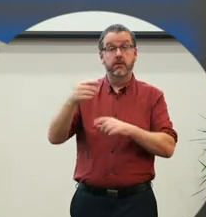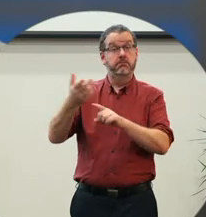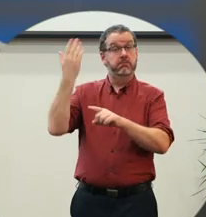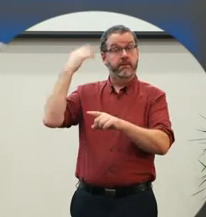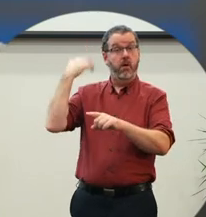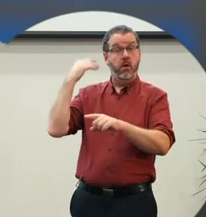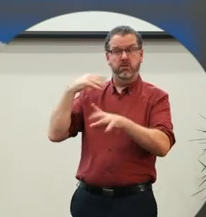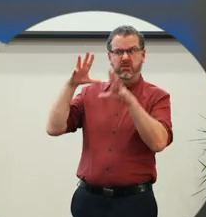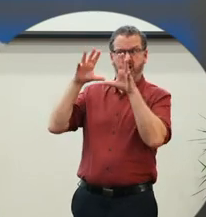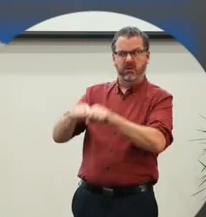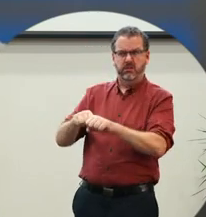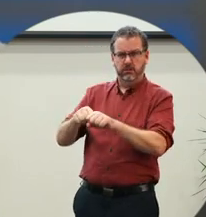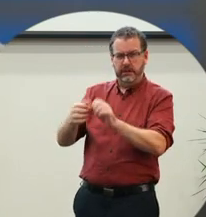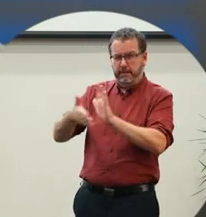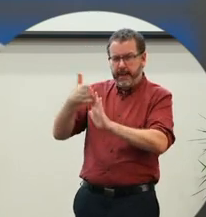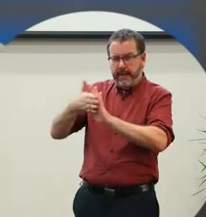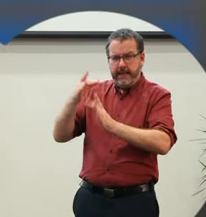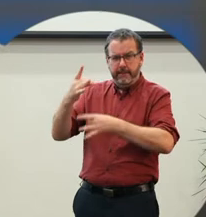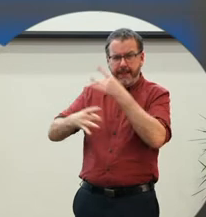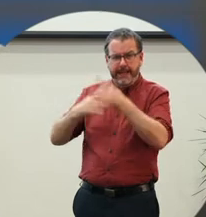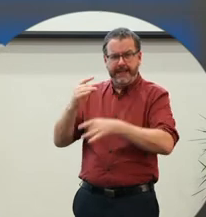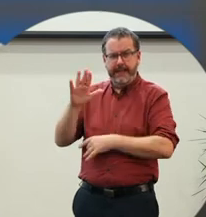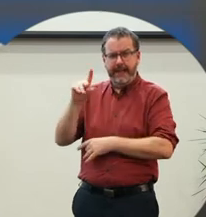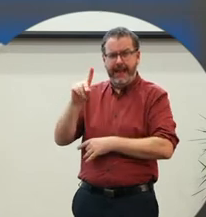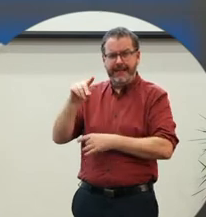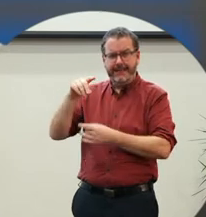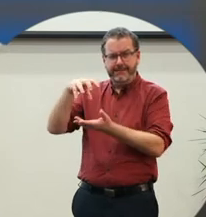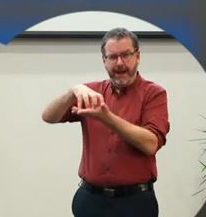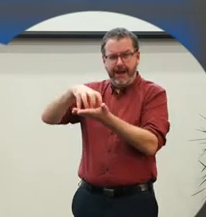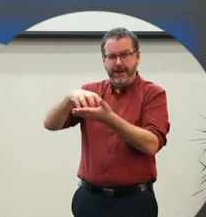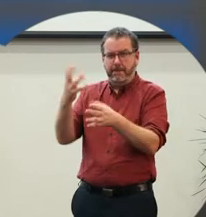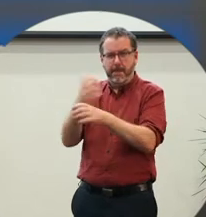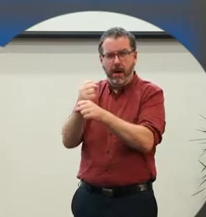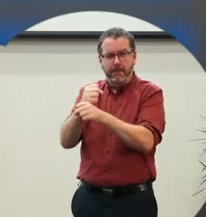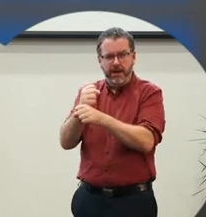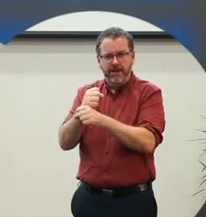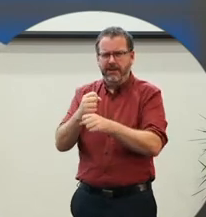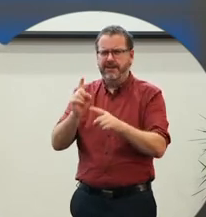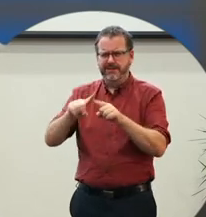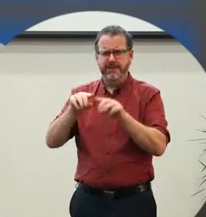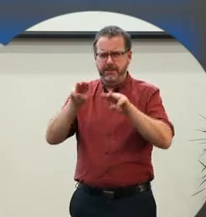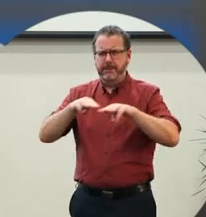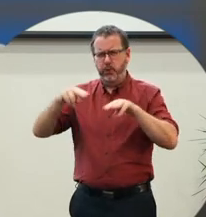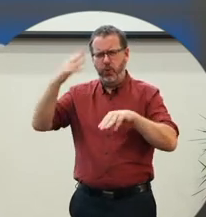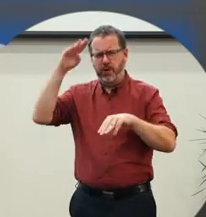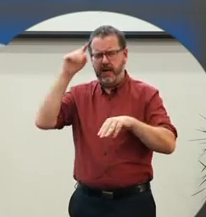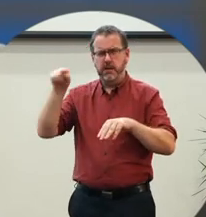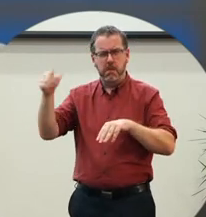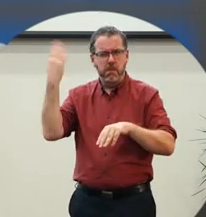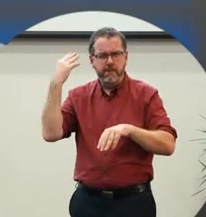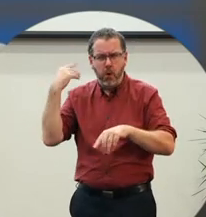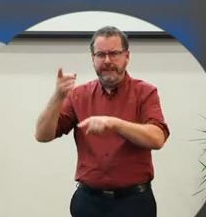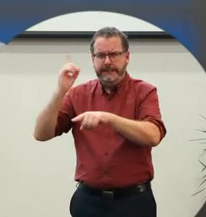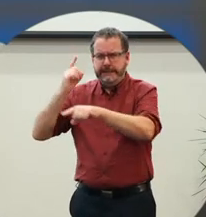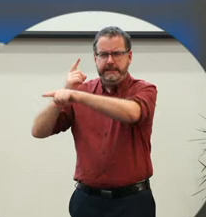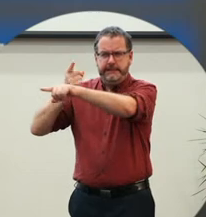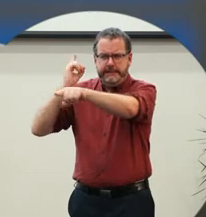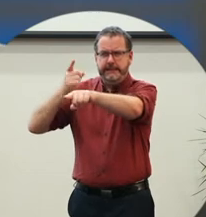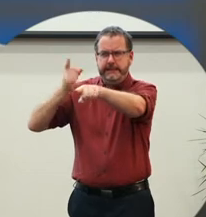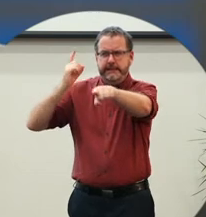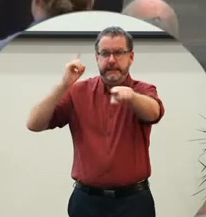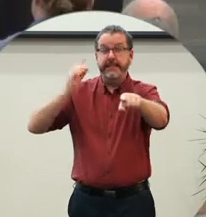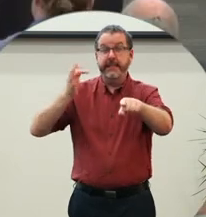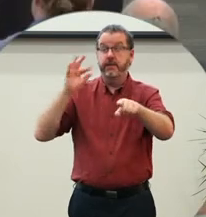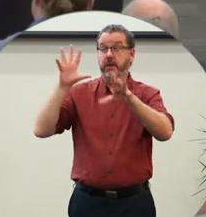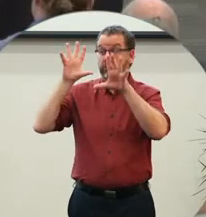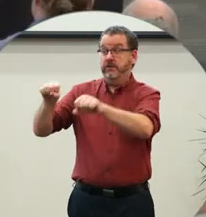that the last culture minister in Northern Ireland was caught red-handed putting a bomb into a police station. Like, if you start to unravel all of this, the whole political system in Northern